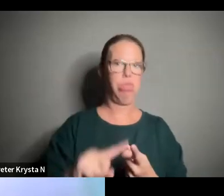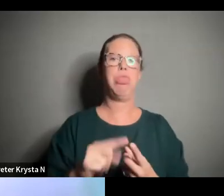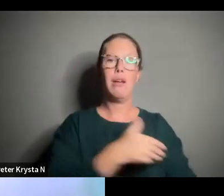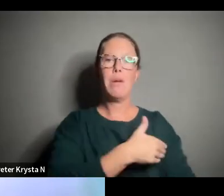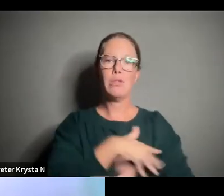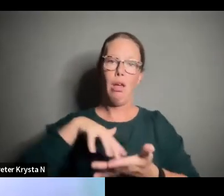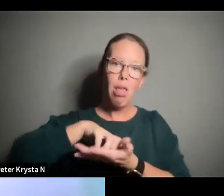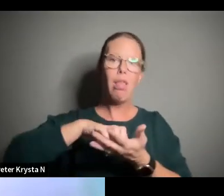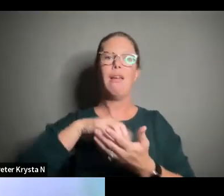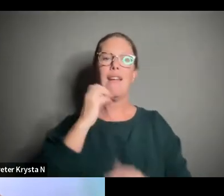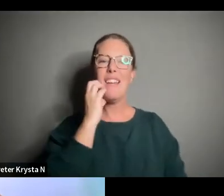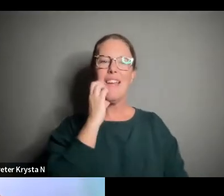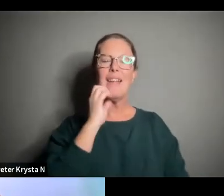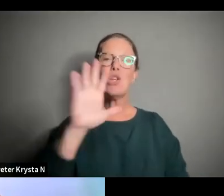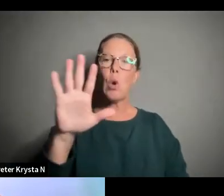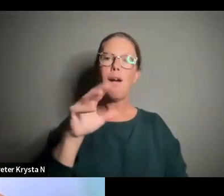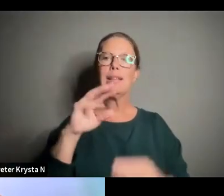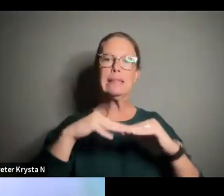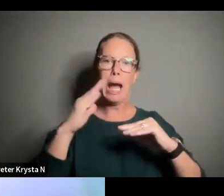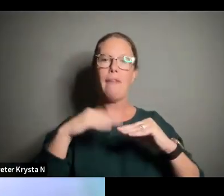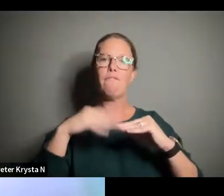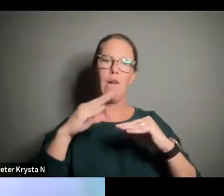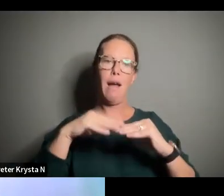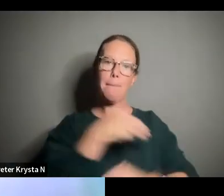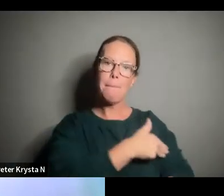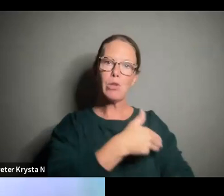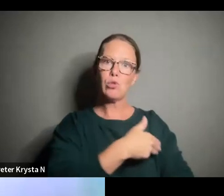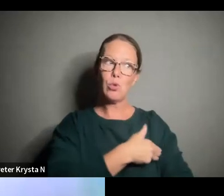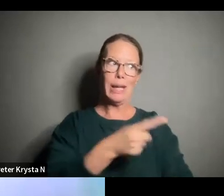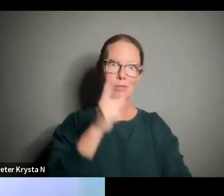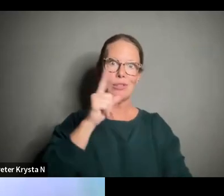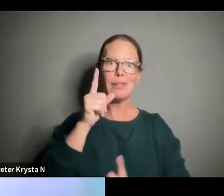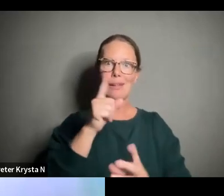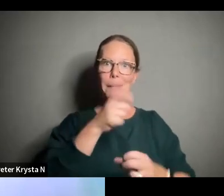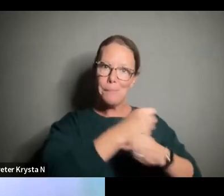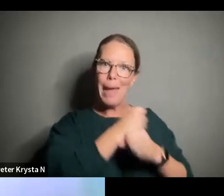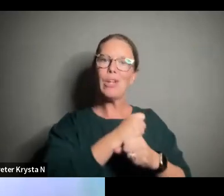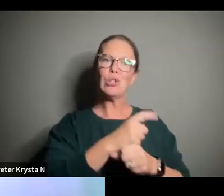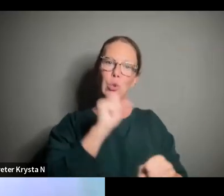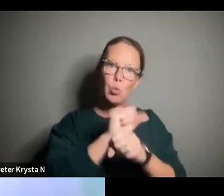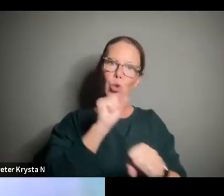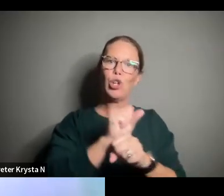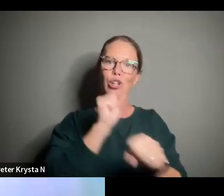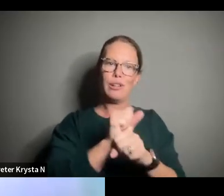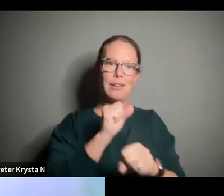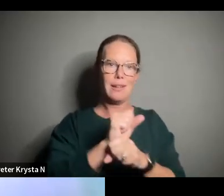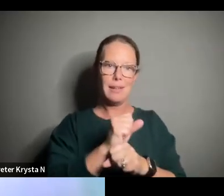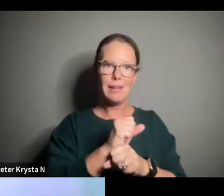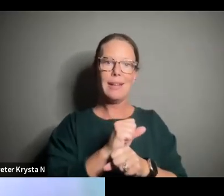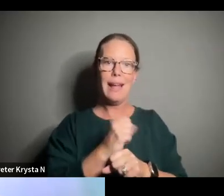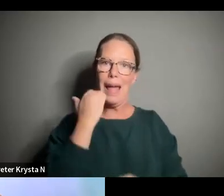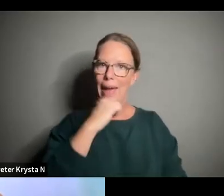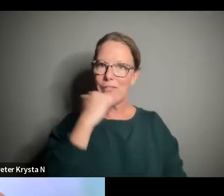to work every minute of every day. And if it's not doing that, it converts to what we call type 2B muscle fiber, fast twitch muscle